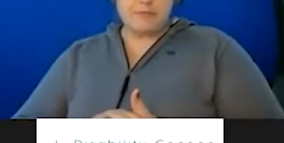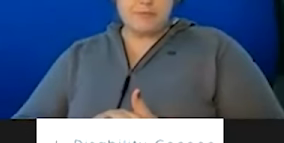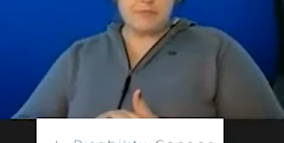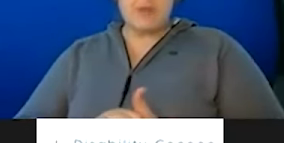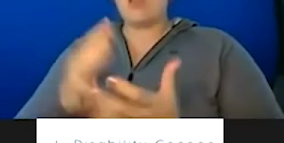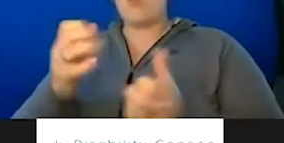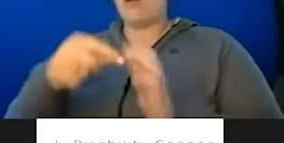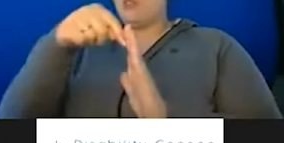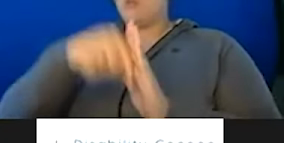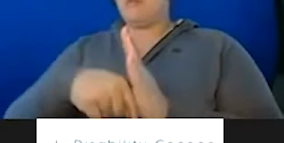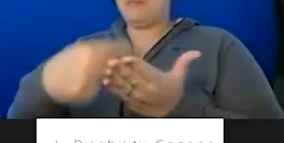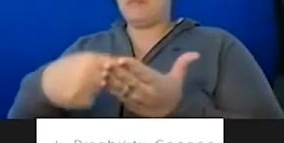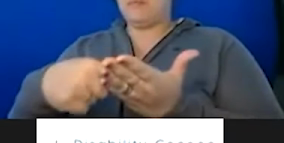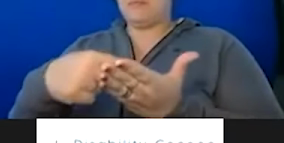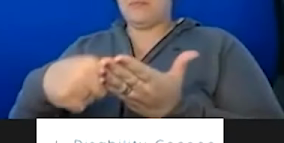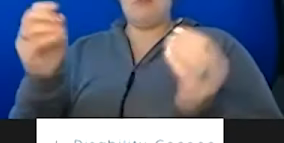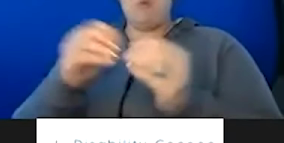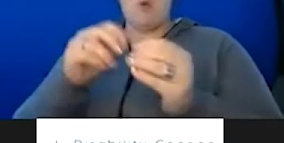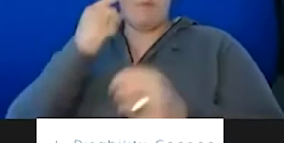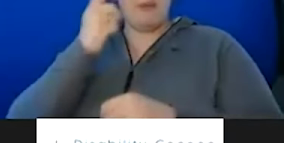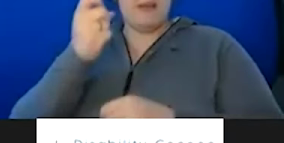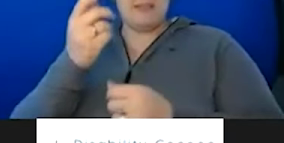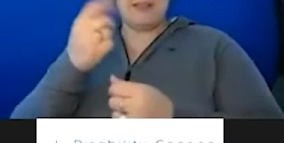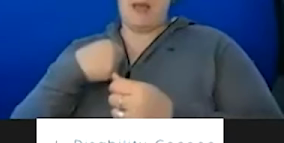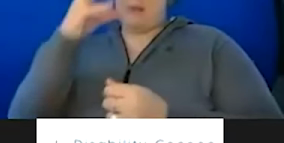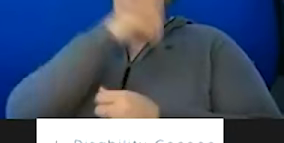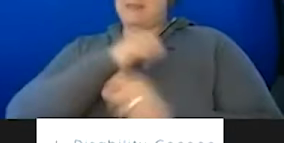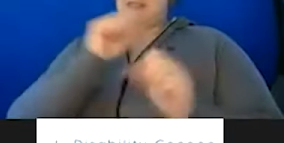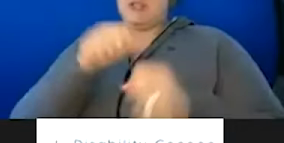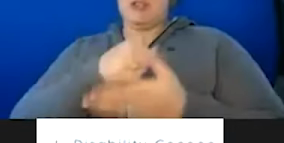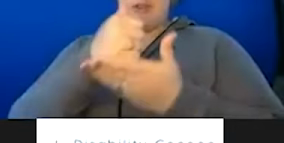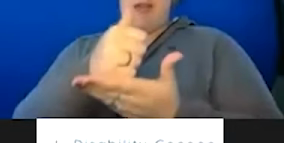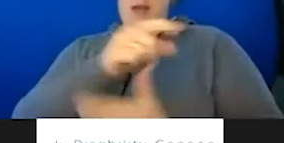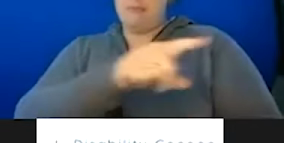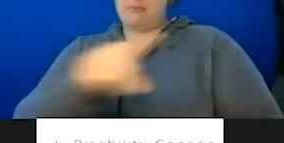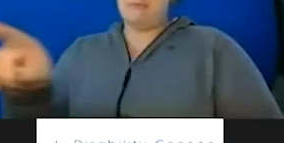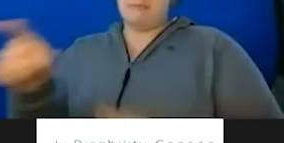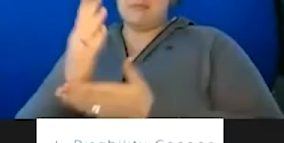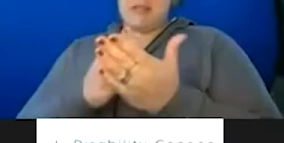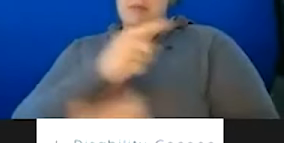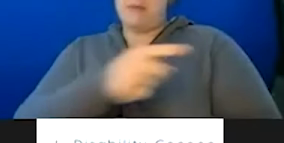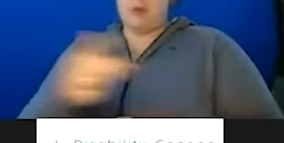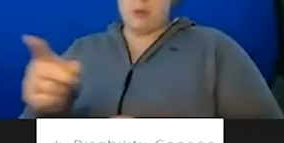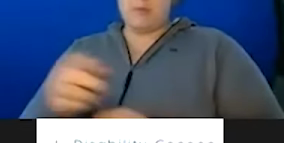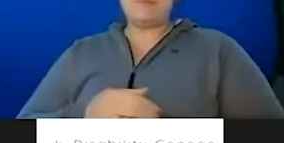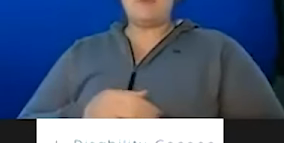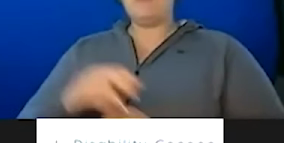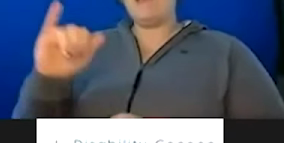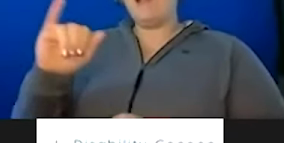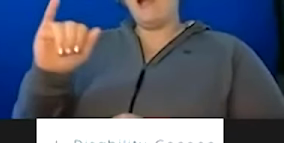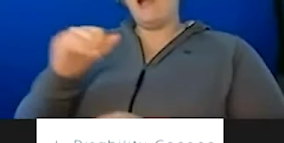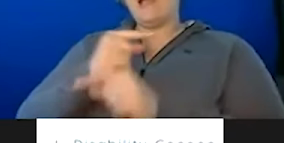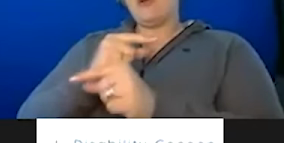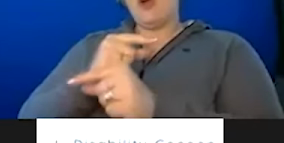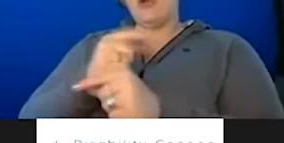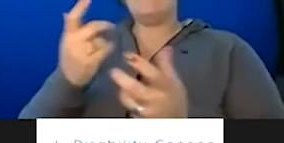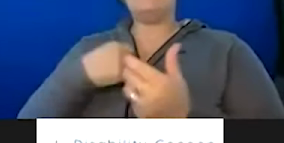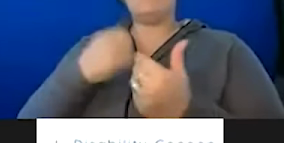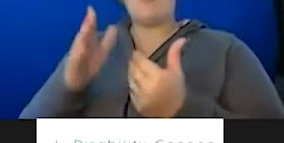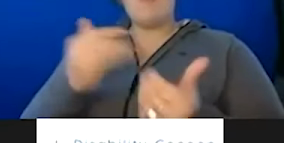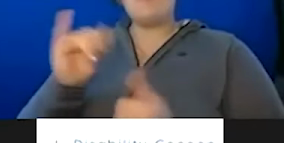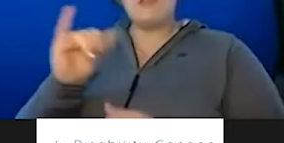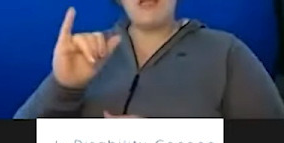could benefit from it as well. So the way that the iGuard works is it's basically a device, kind of like the smart plug that we were